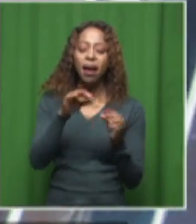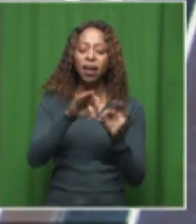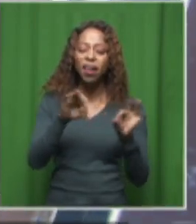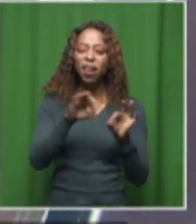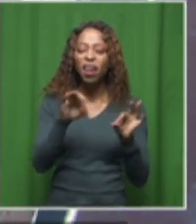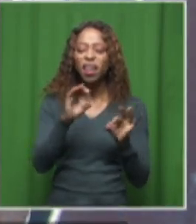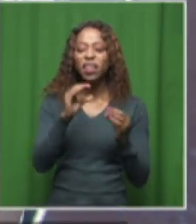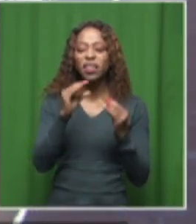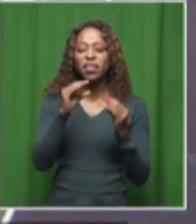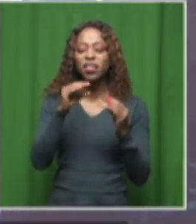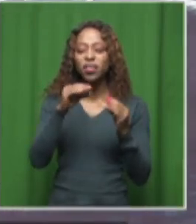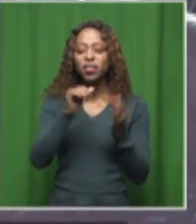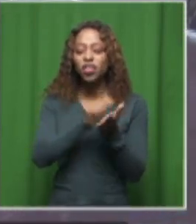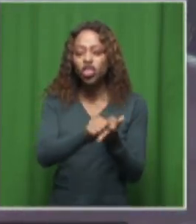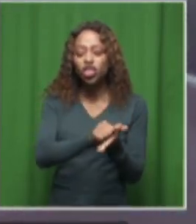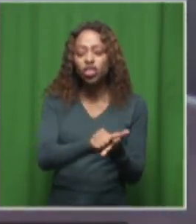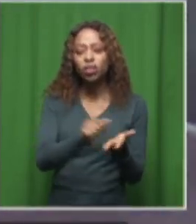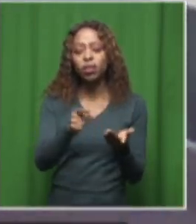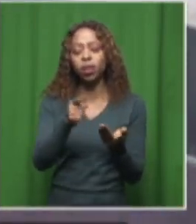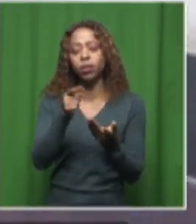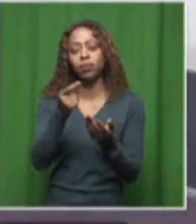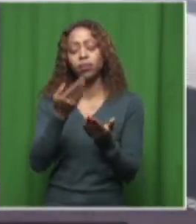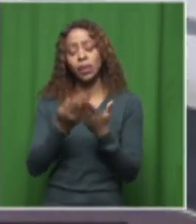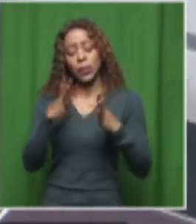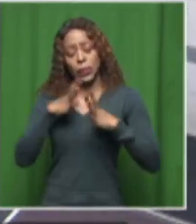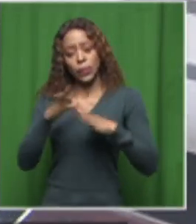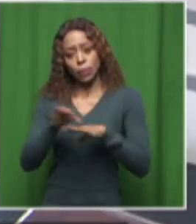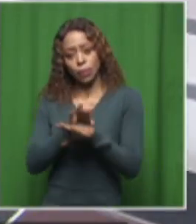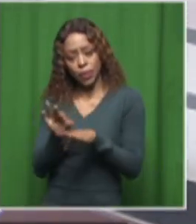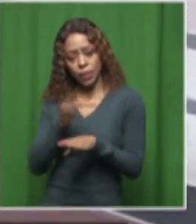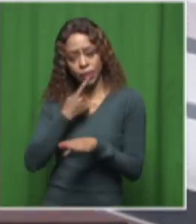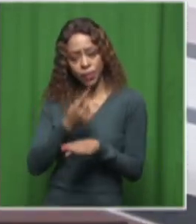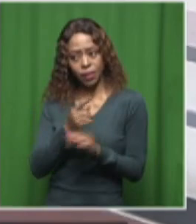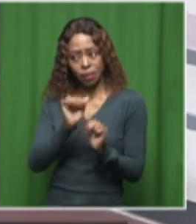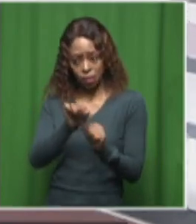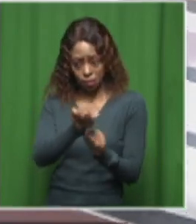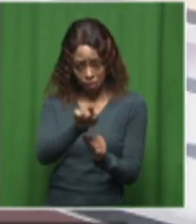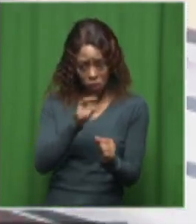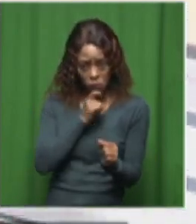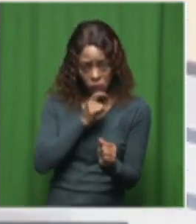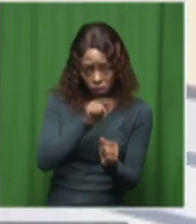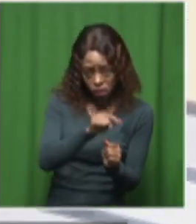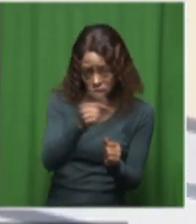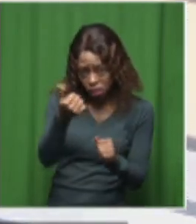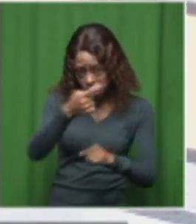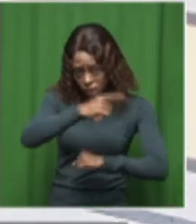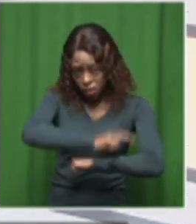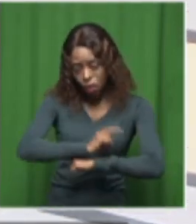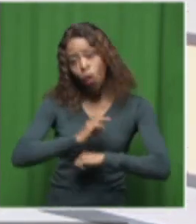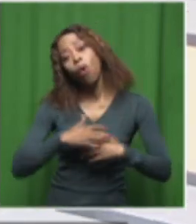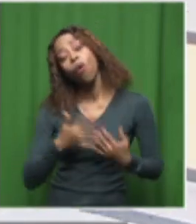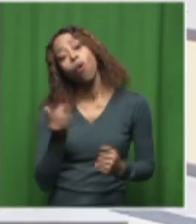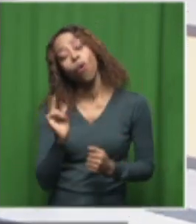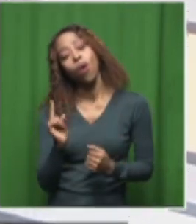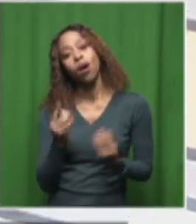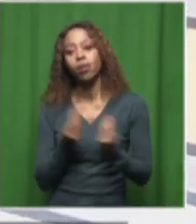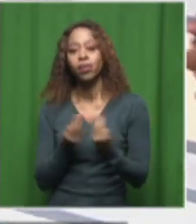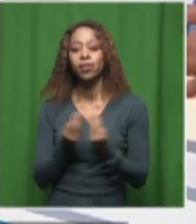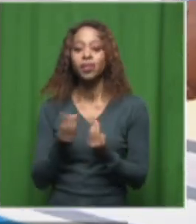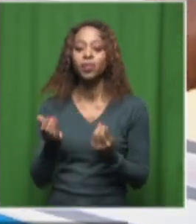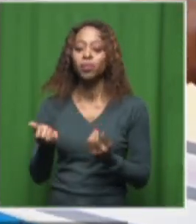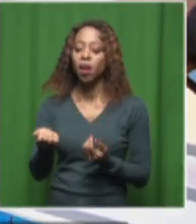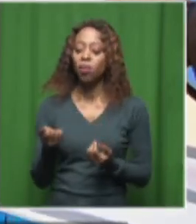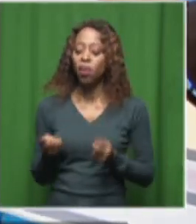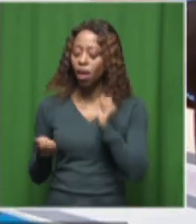day. So try to plan a day in advance to see, okay, can this be used the next day? Or things that you can throw in your air fryer.